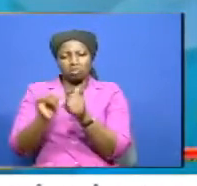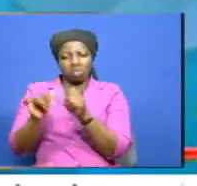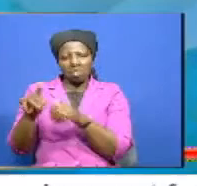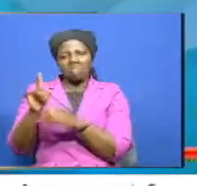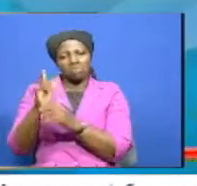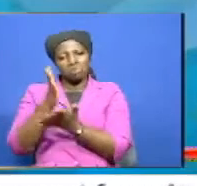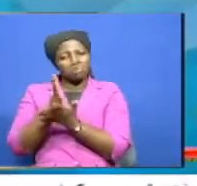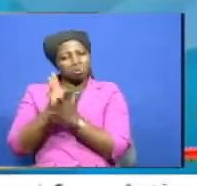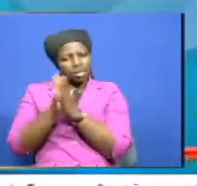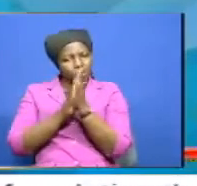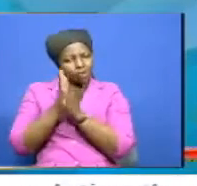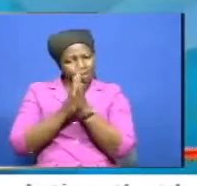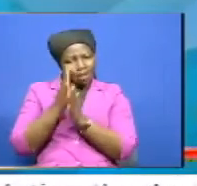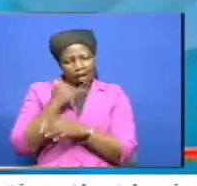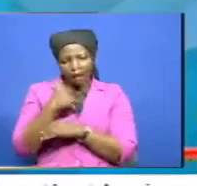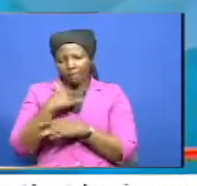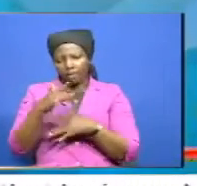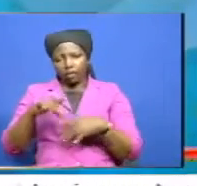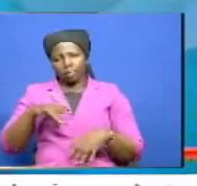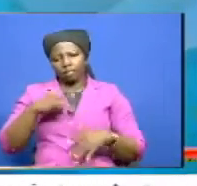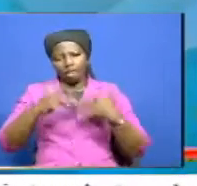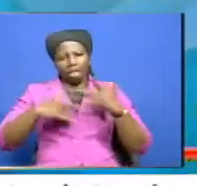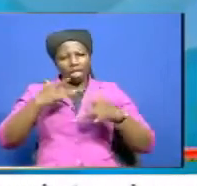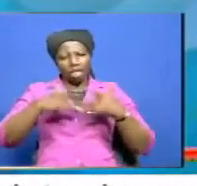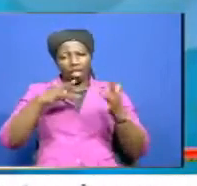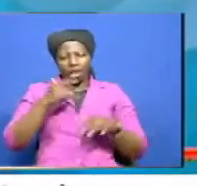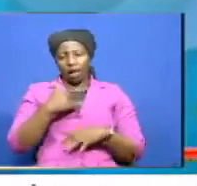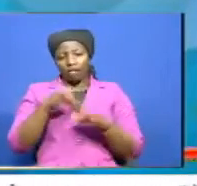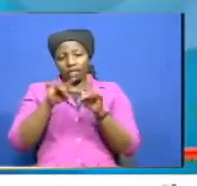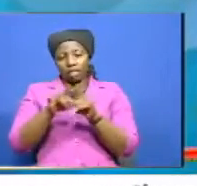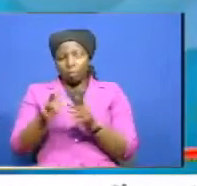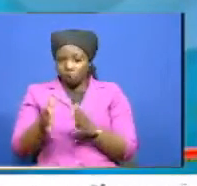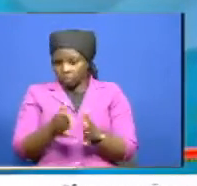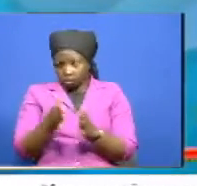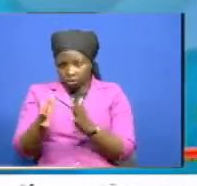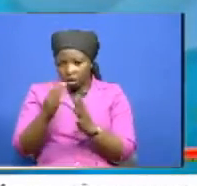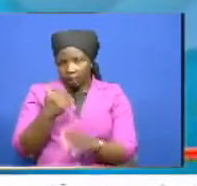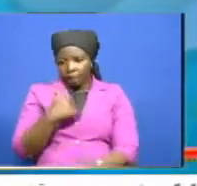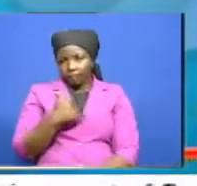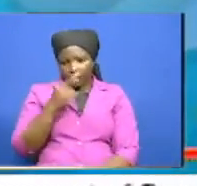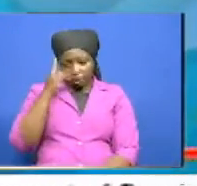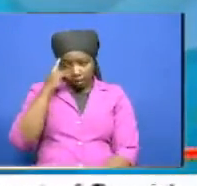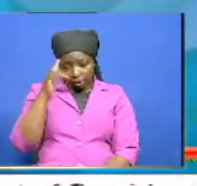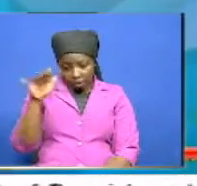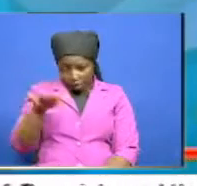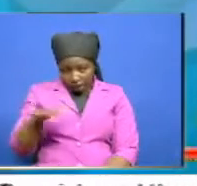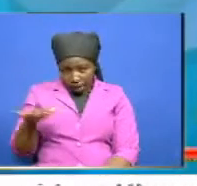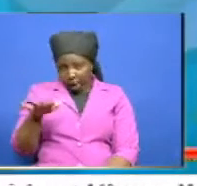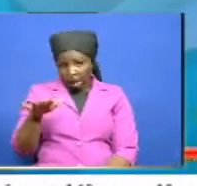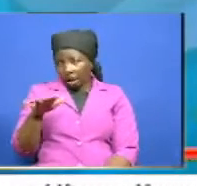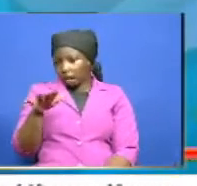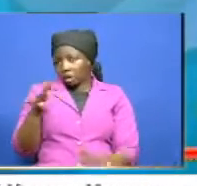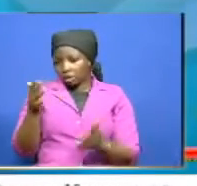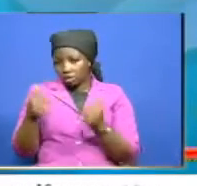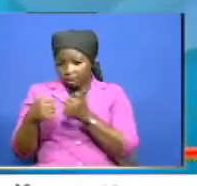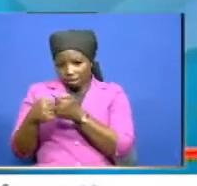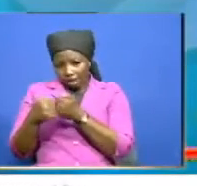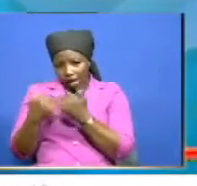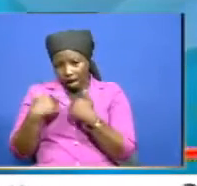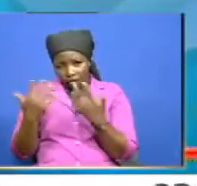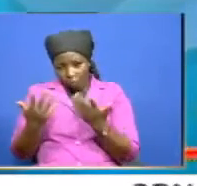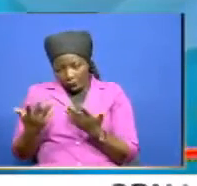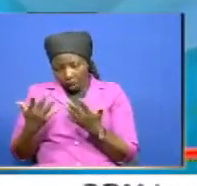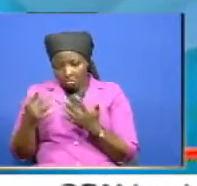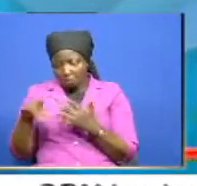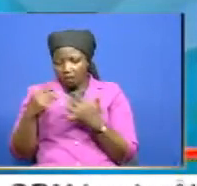They'll not fall short of excitement, or not short of taking up opportunities. I think where they fall short is that they just haven't played enough at that